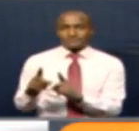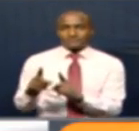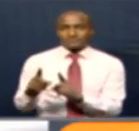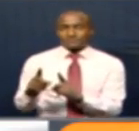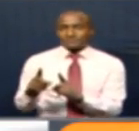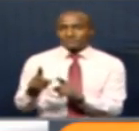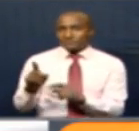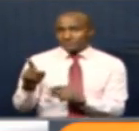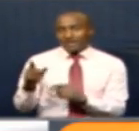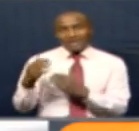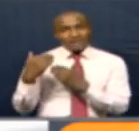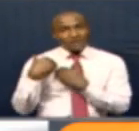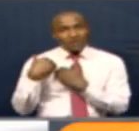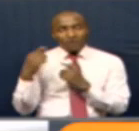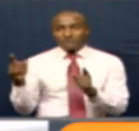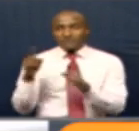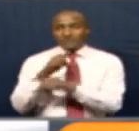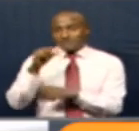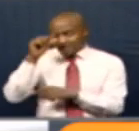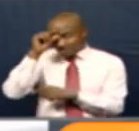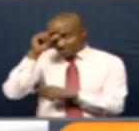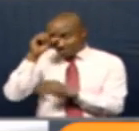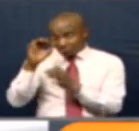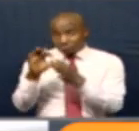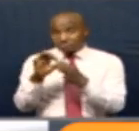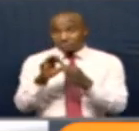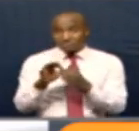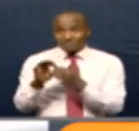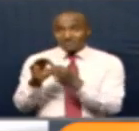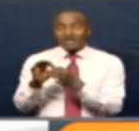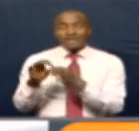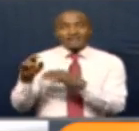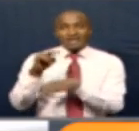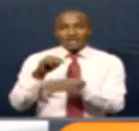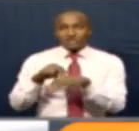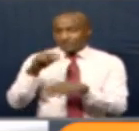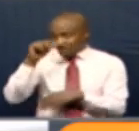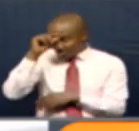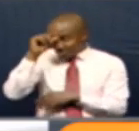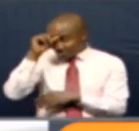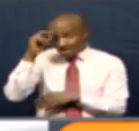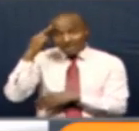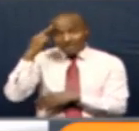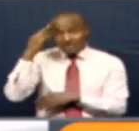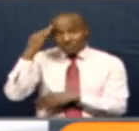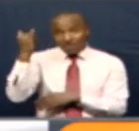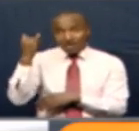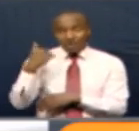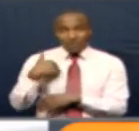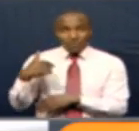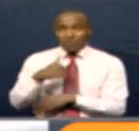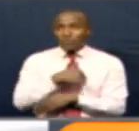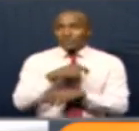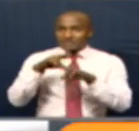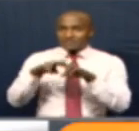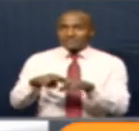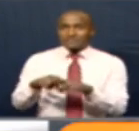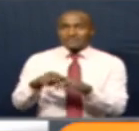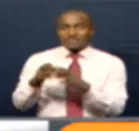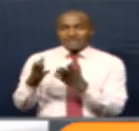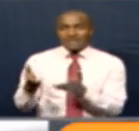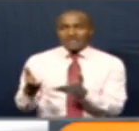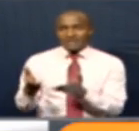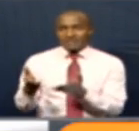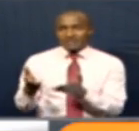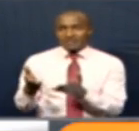the role of intergovernmental coordination is one of the national government. The reason why we are sitting here and able to sit across the table